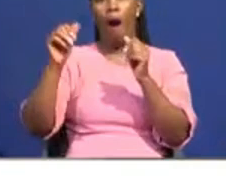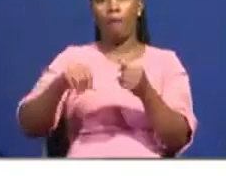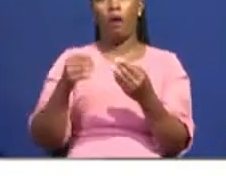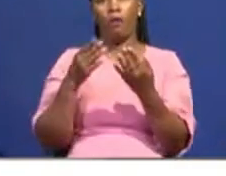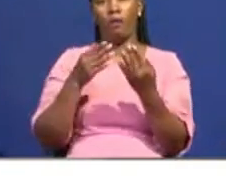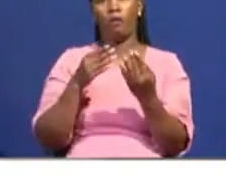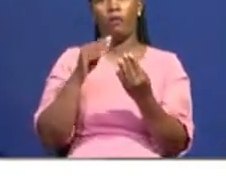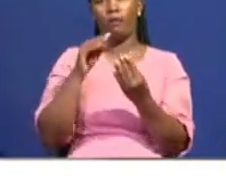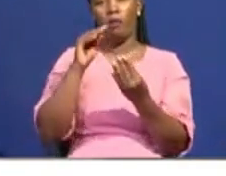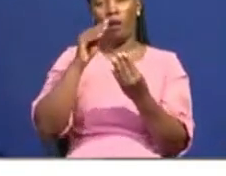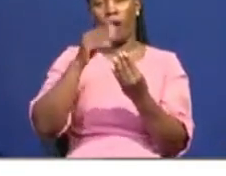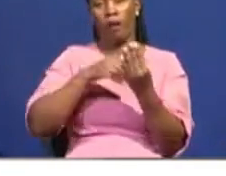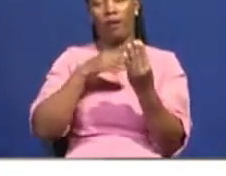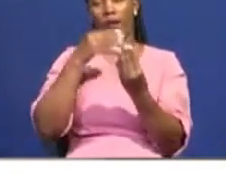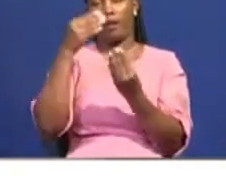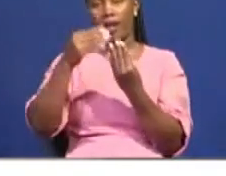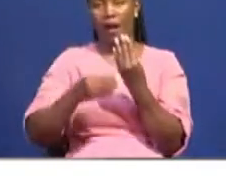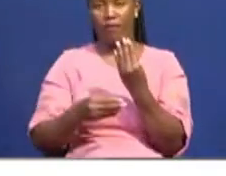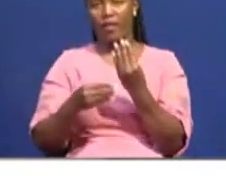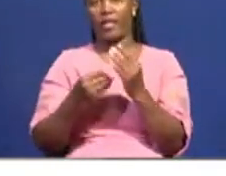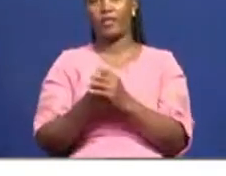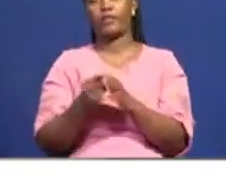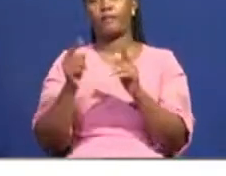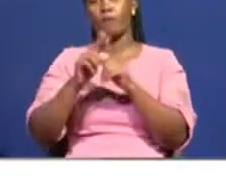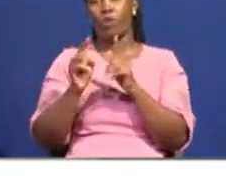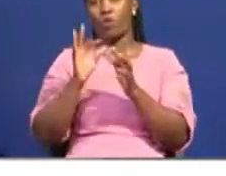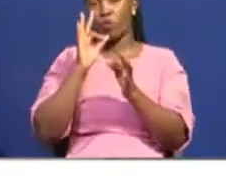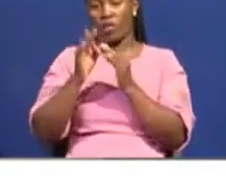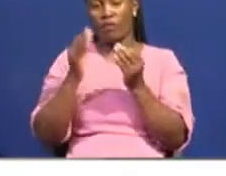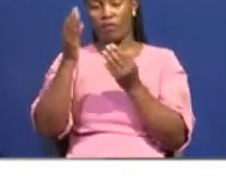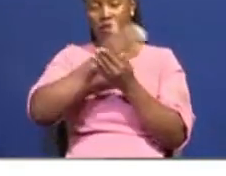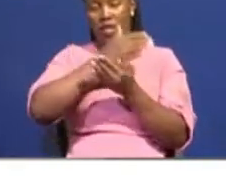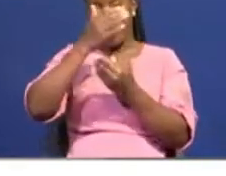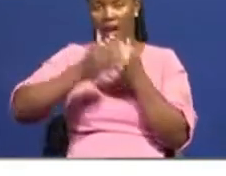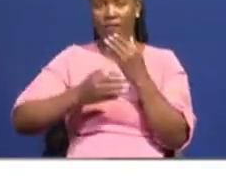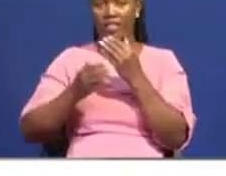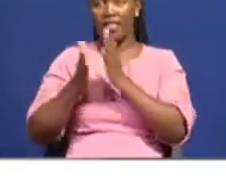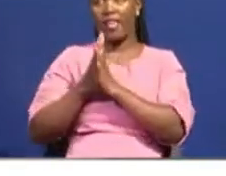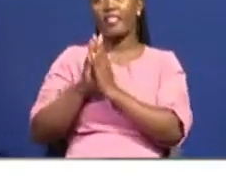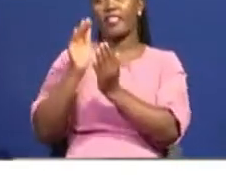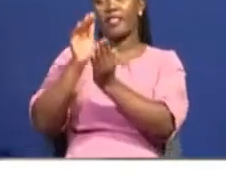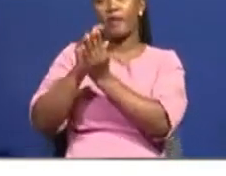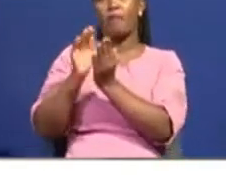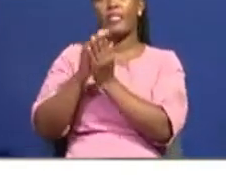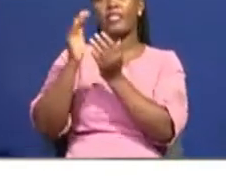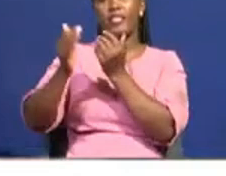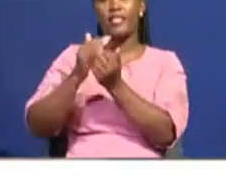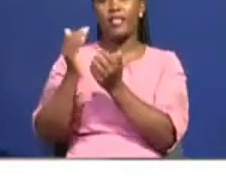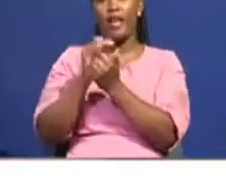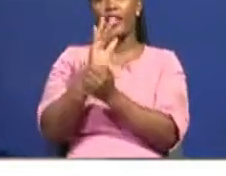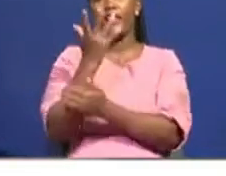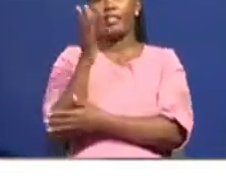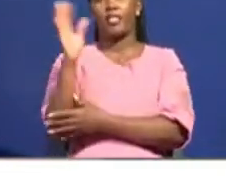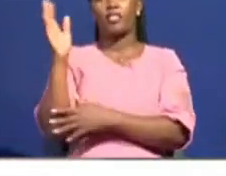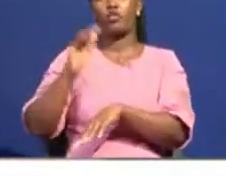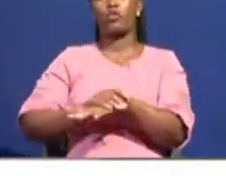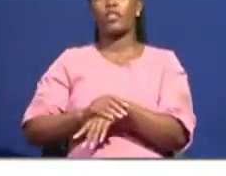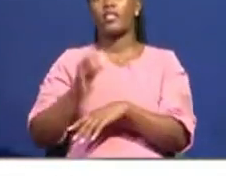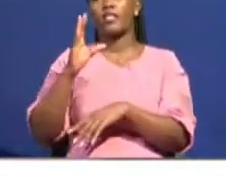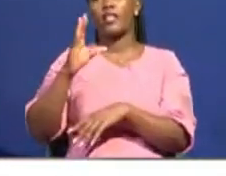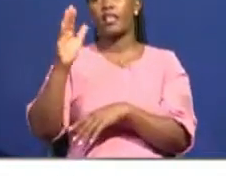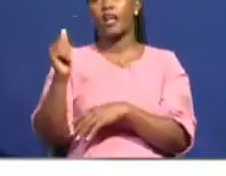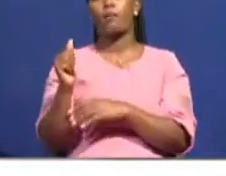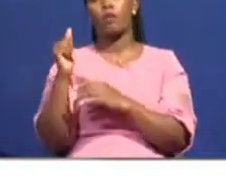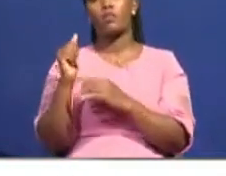not, if it is possible. I harvest the fruit and also maintain the tree. The tree should earn the farmer carbon credits. That's what